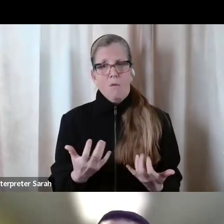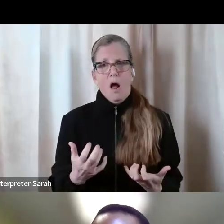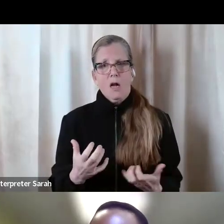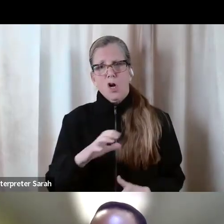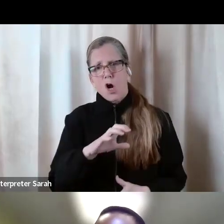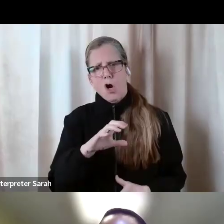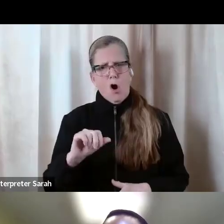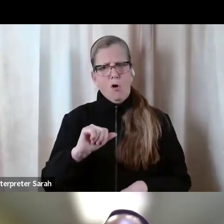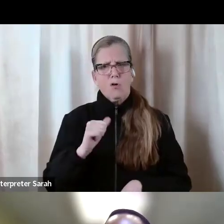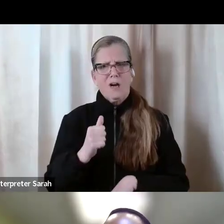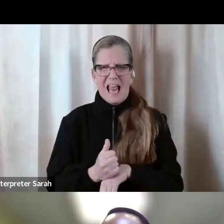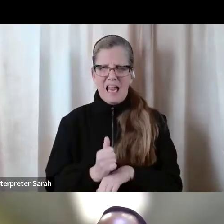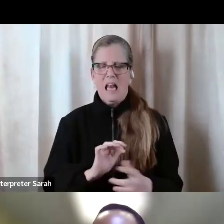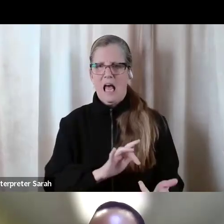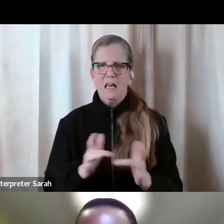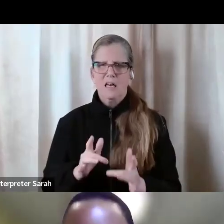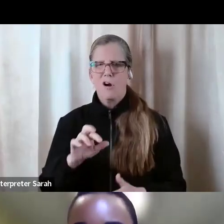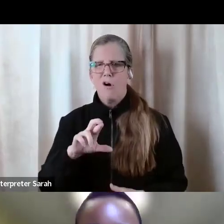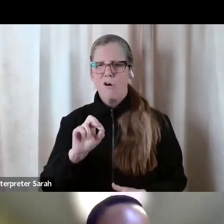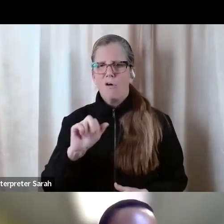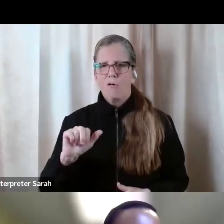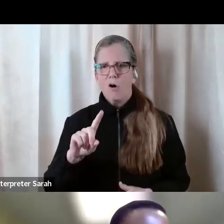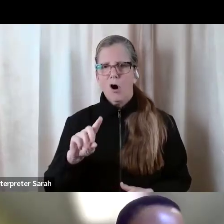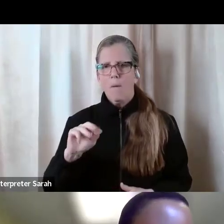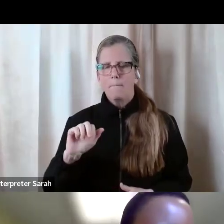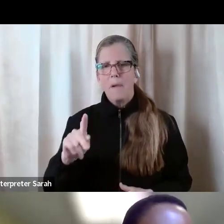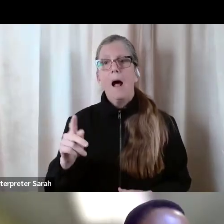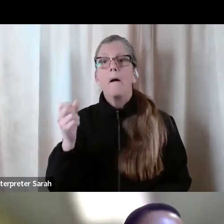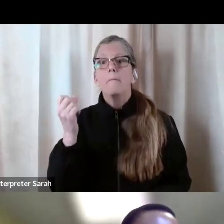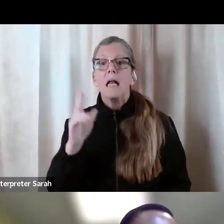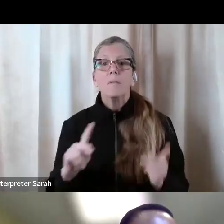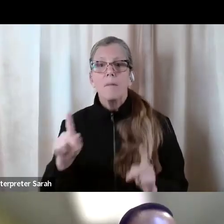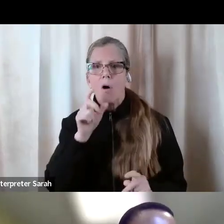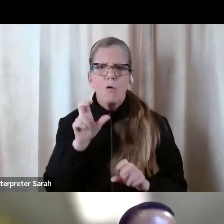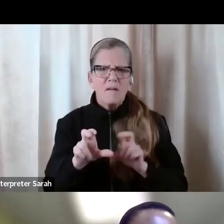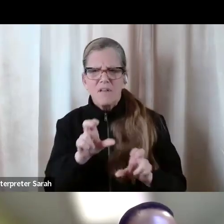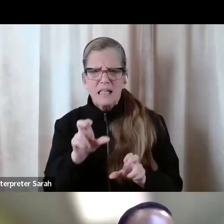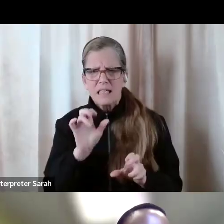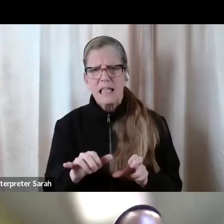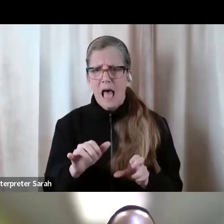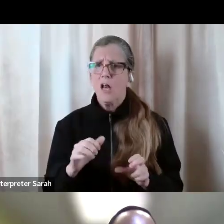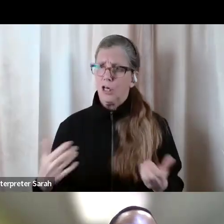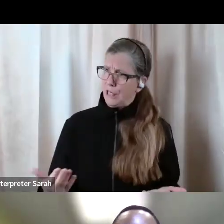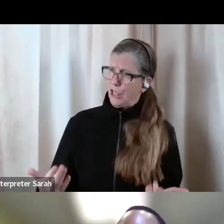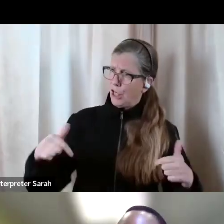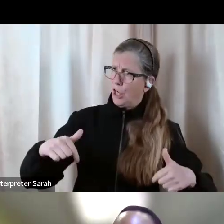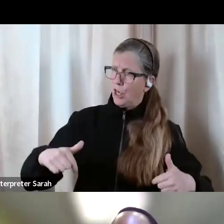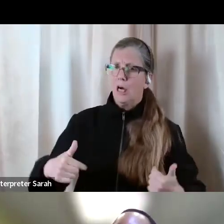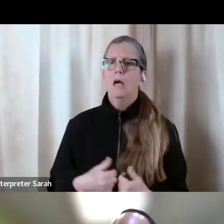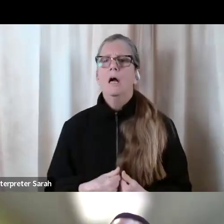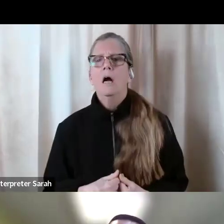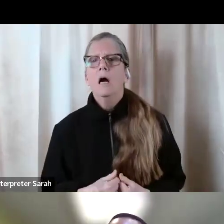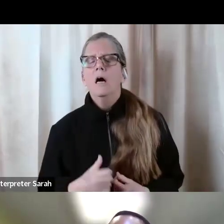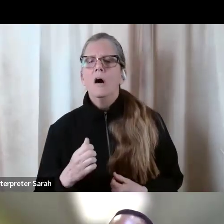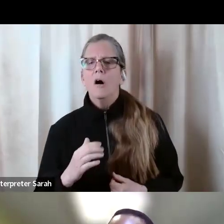equity roadmap, and many of our amazing stakeholders are actually here on this call. And part of our goals is